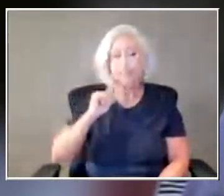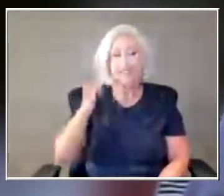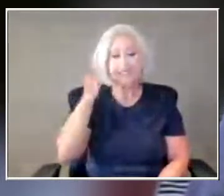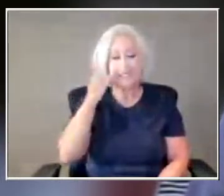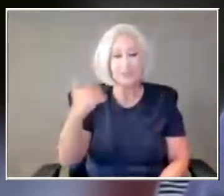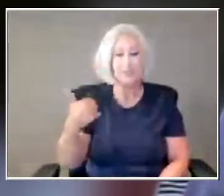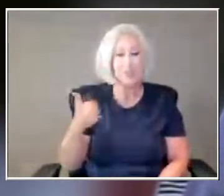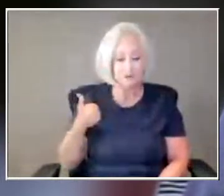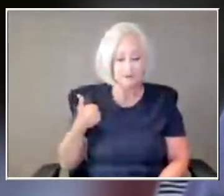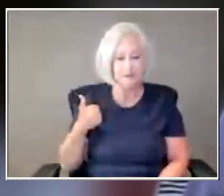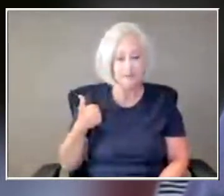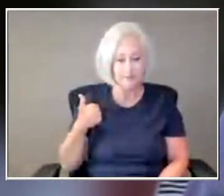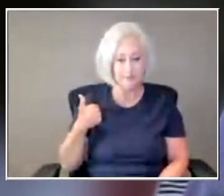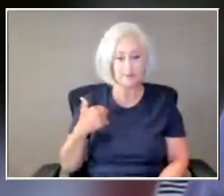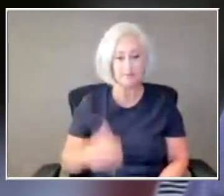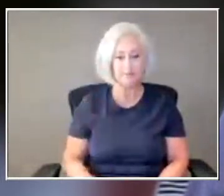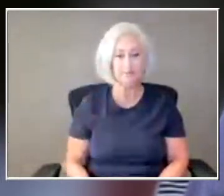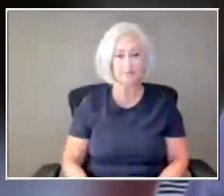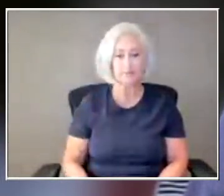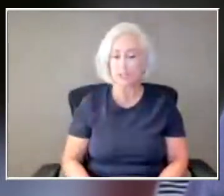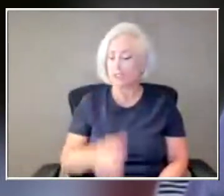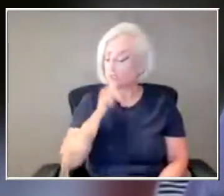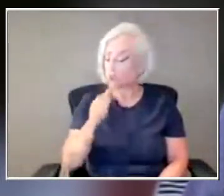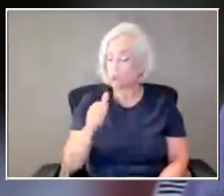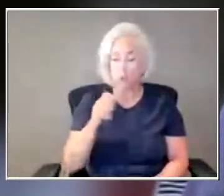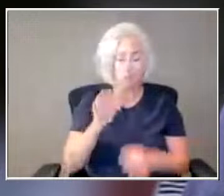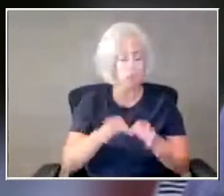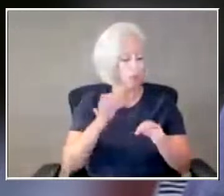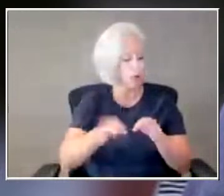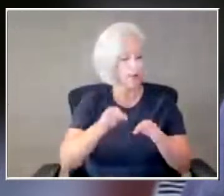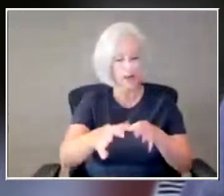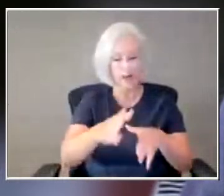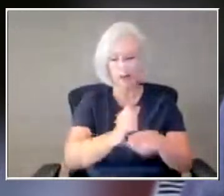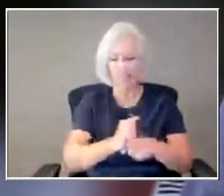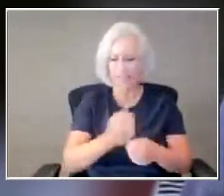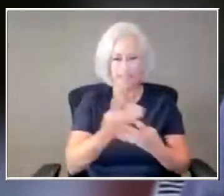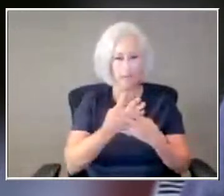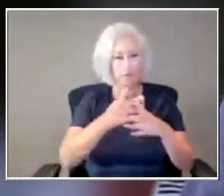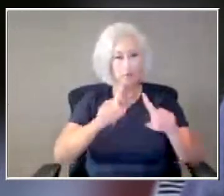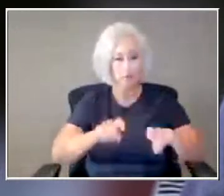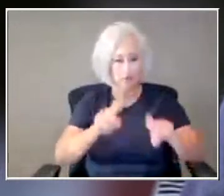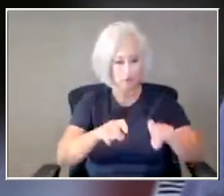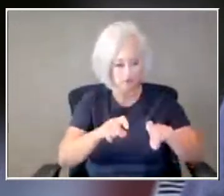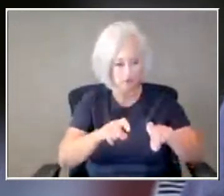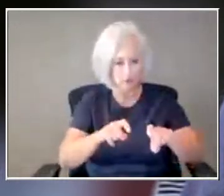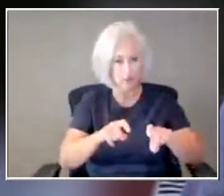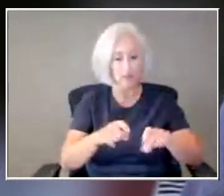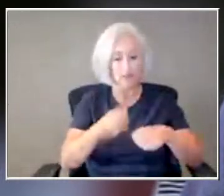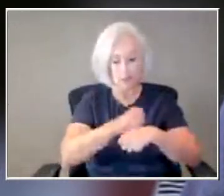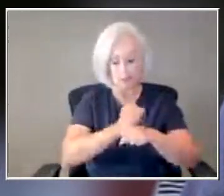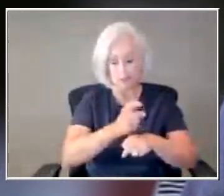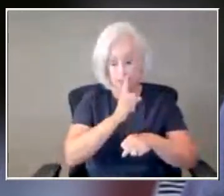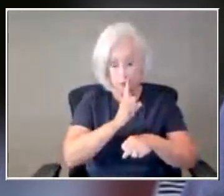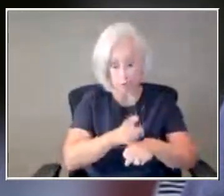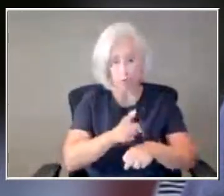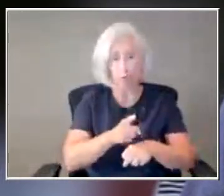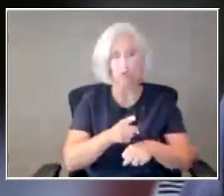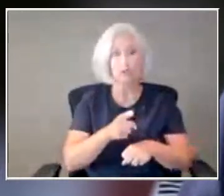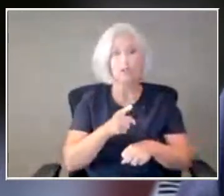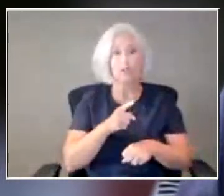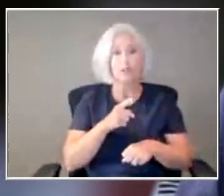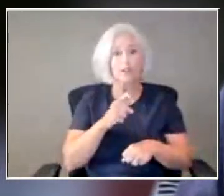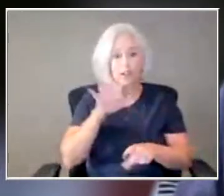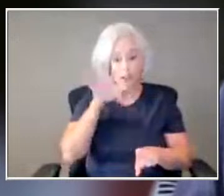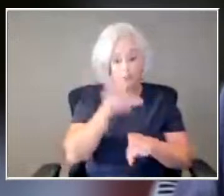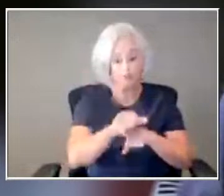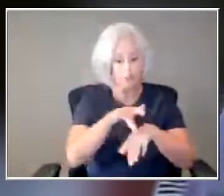it. So don't put off getting screened to make sure that you catch